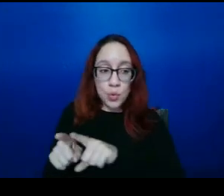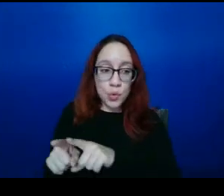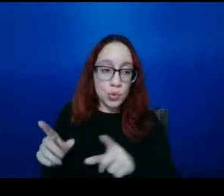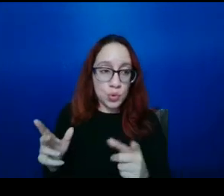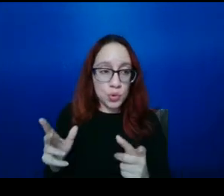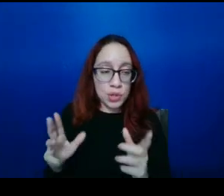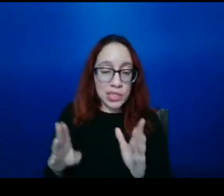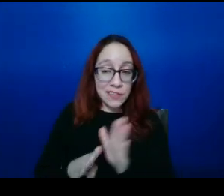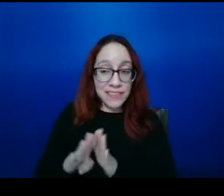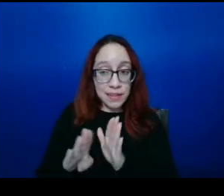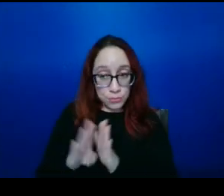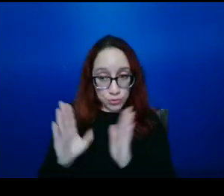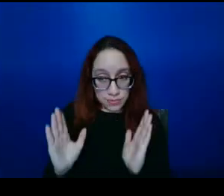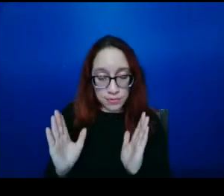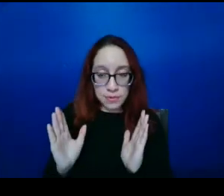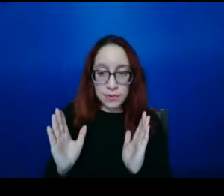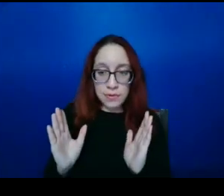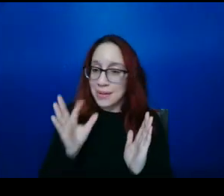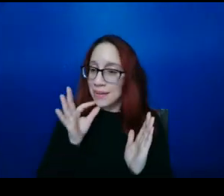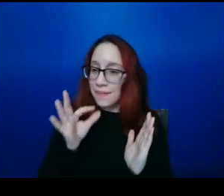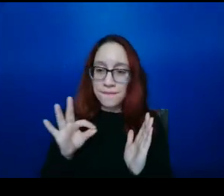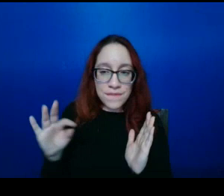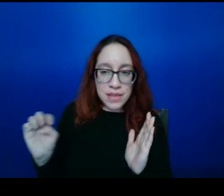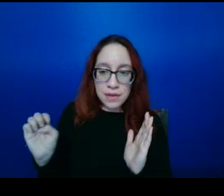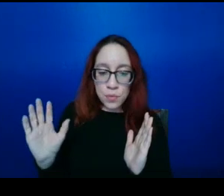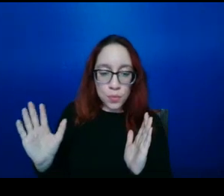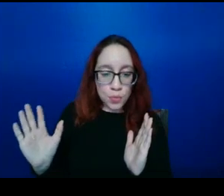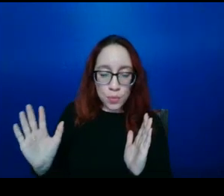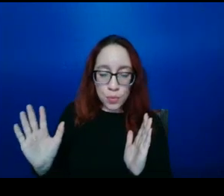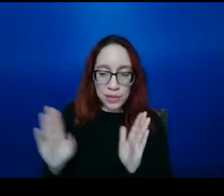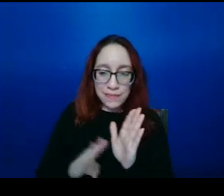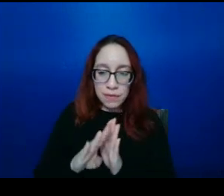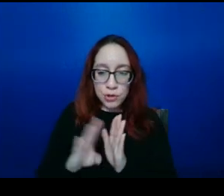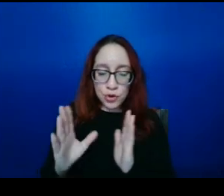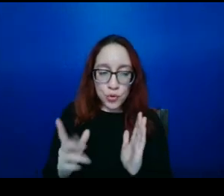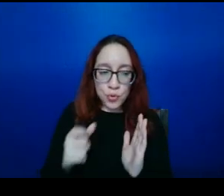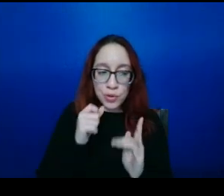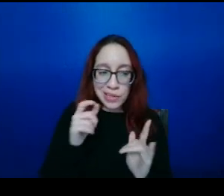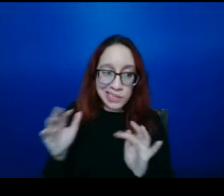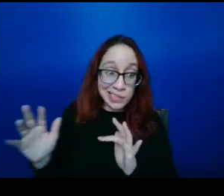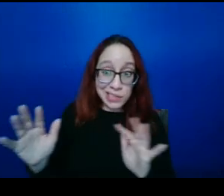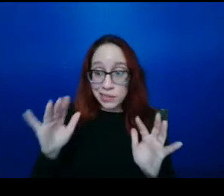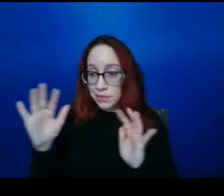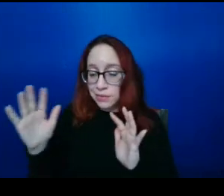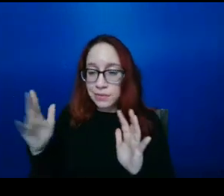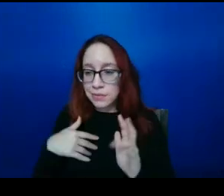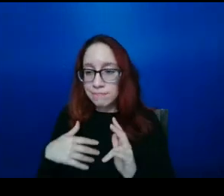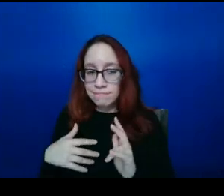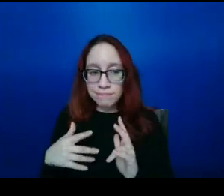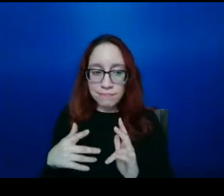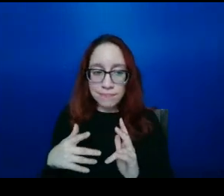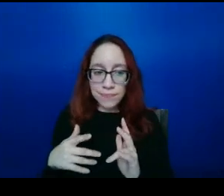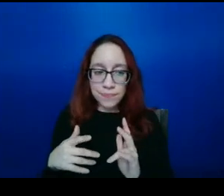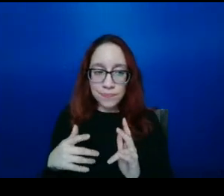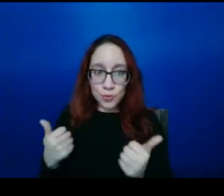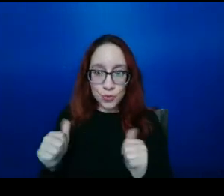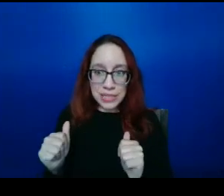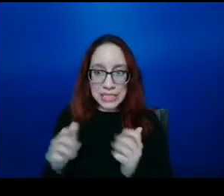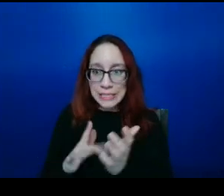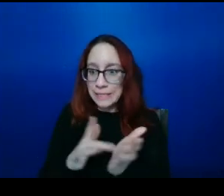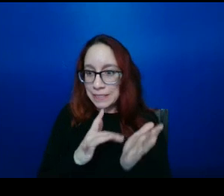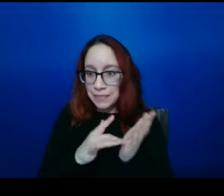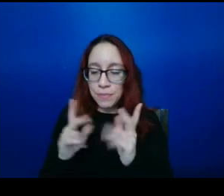we're also a developer, not a fee developer, not somebody who runs around, frankly, and tries to build